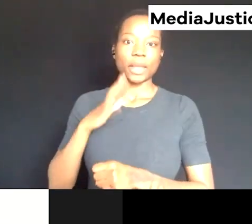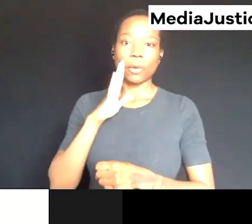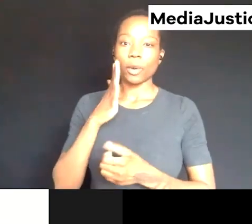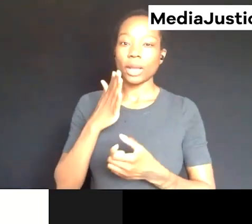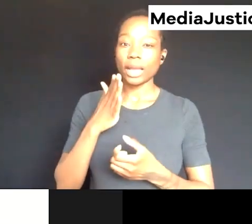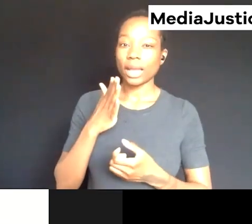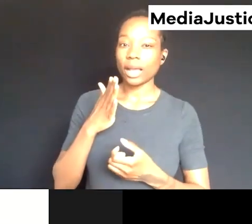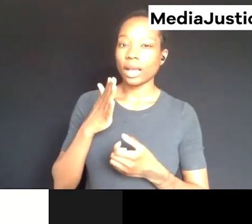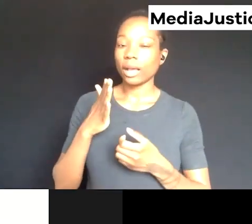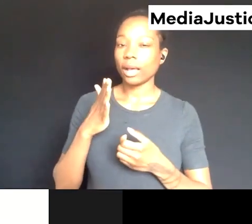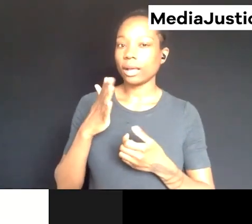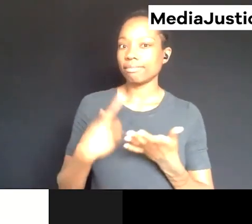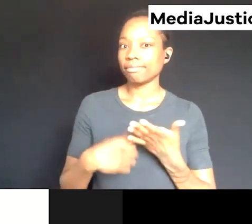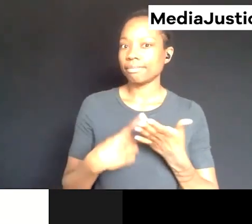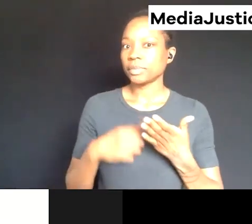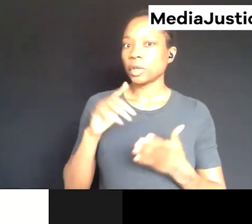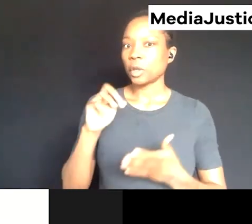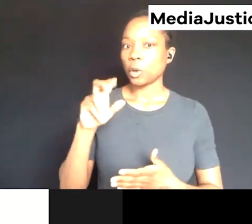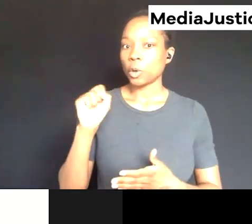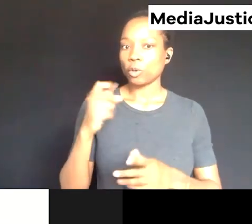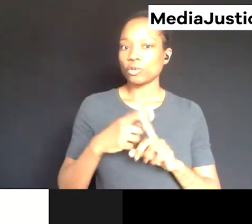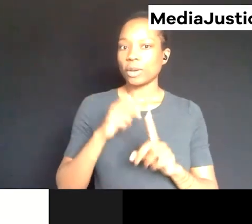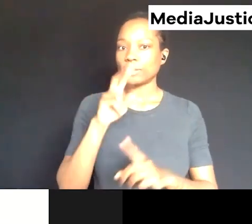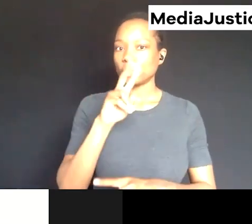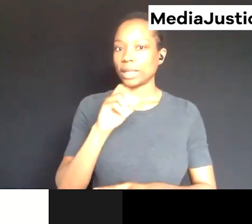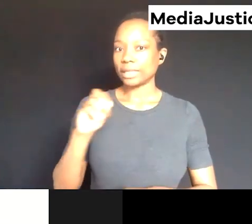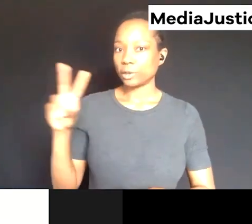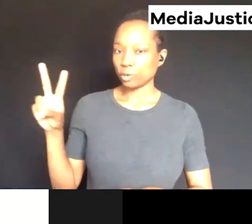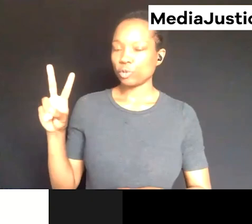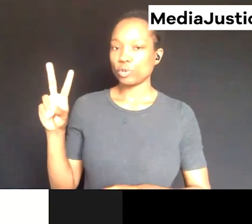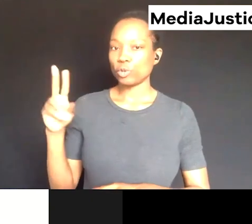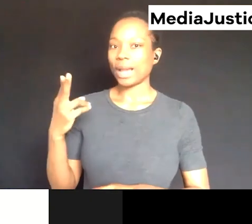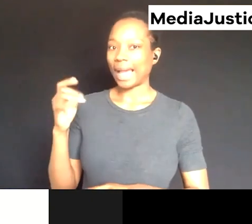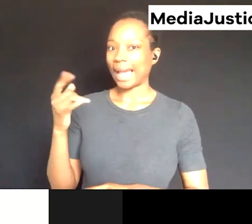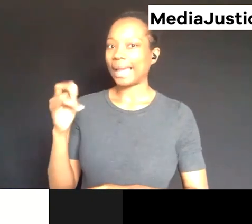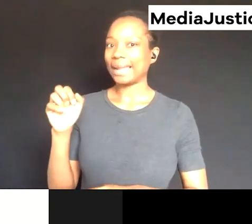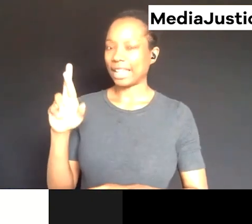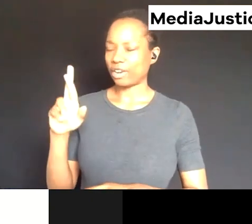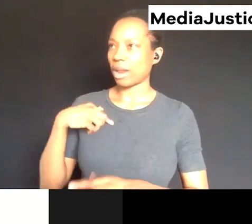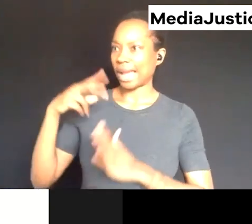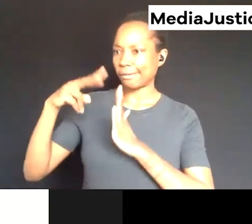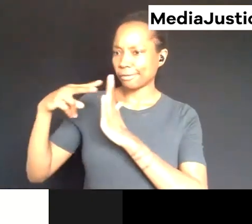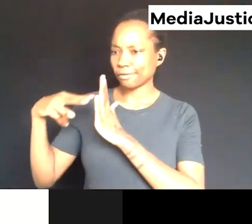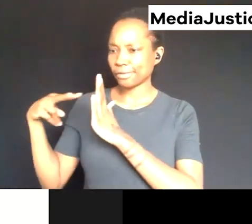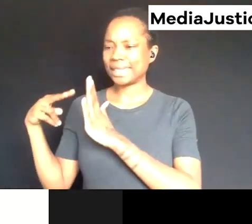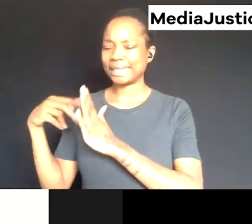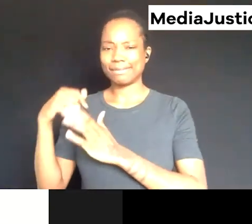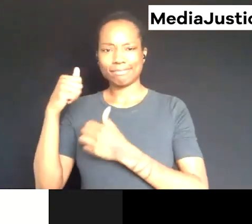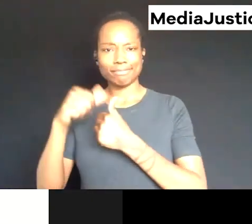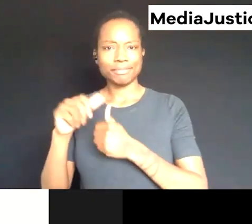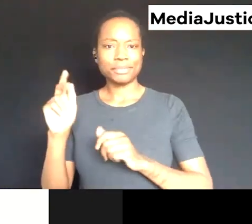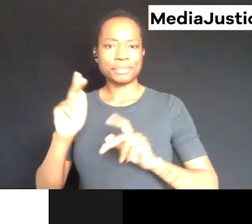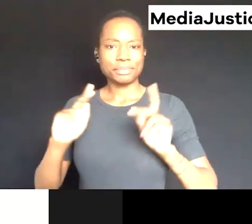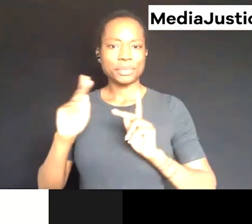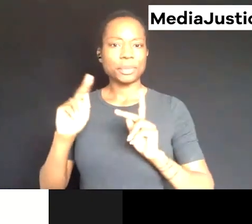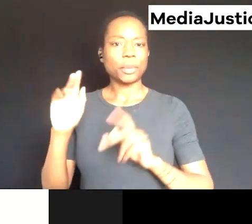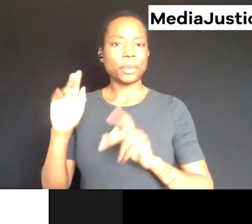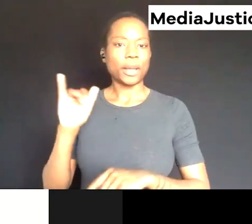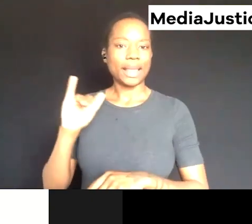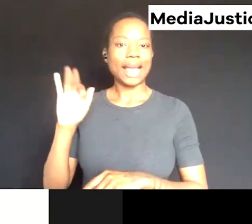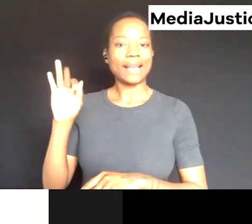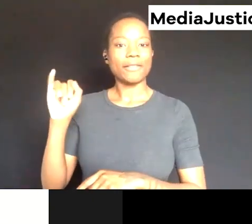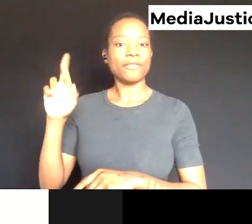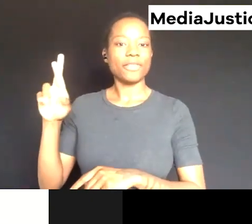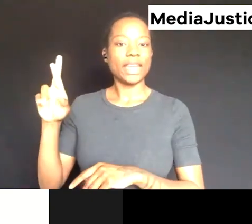Highlander gathering and seeing people like Janine Jackson, talk about who was the director at FAIR, Fairness and Accuracy in